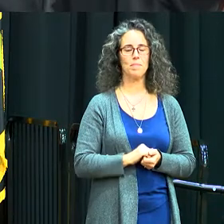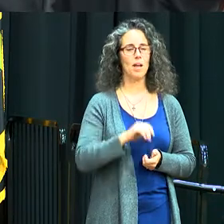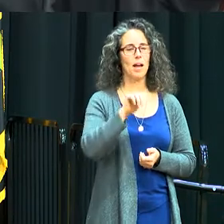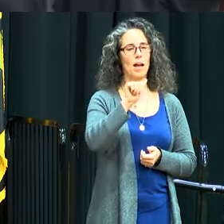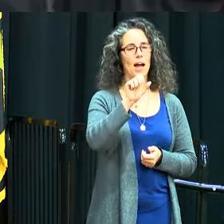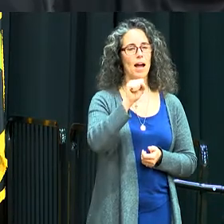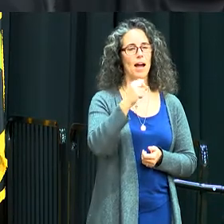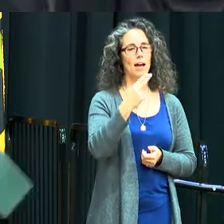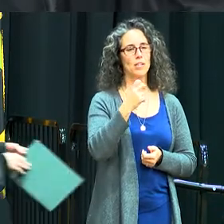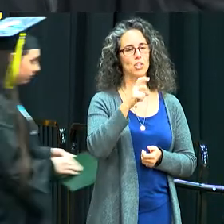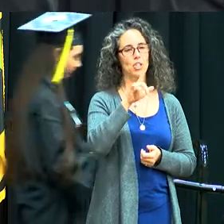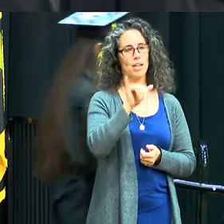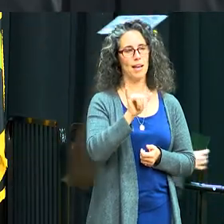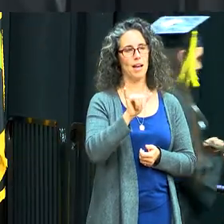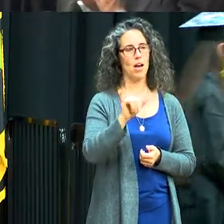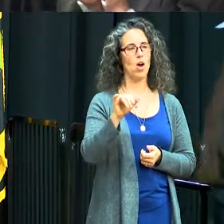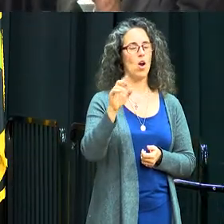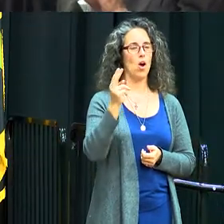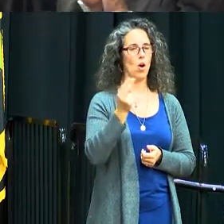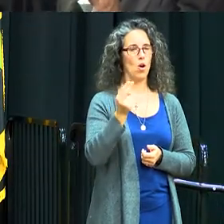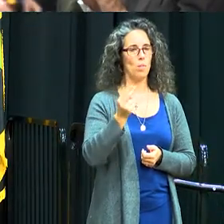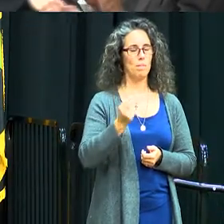Ashley K. Hall.